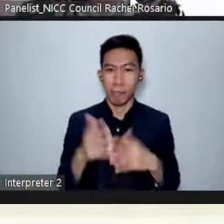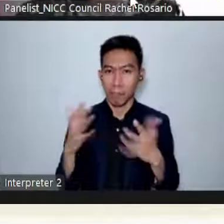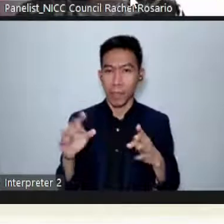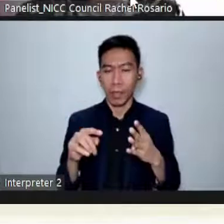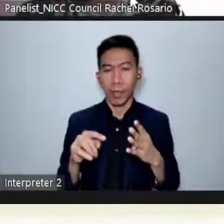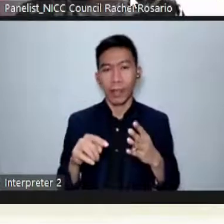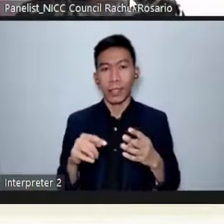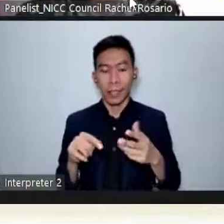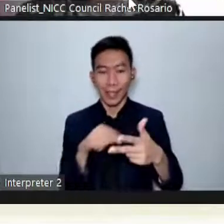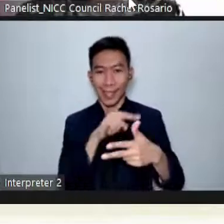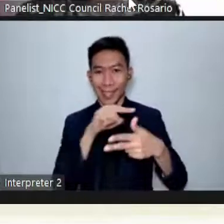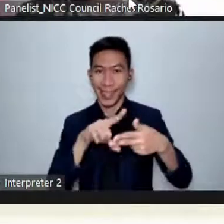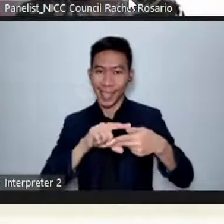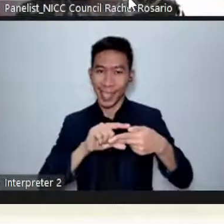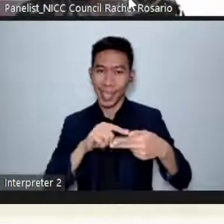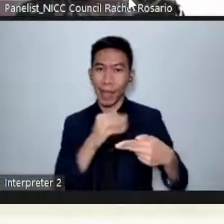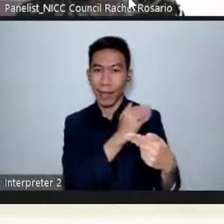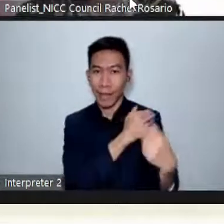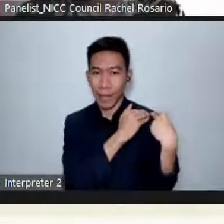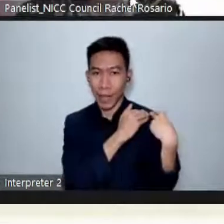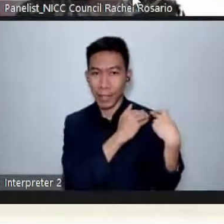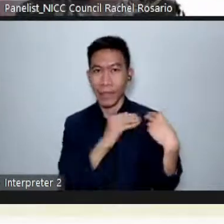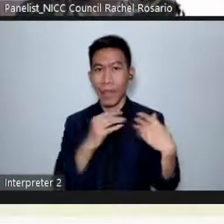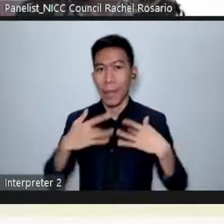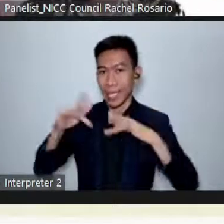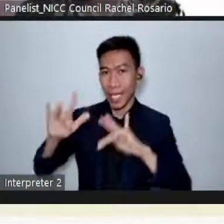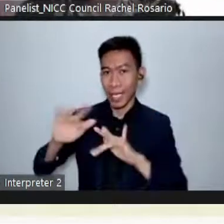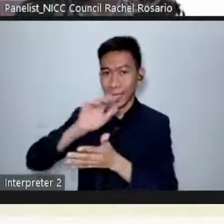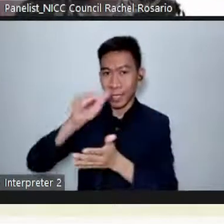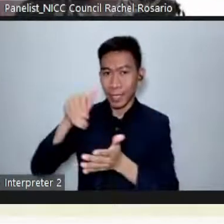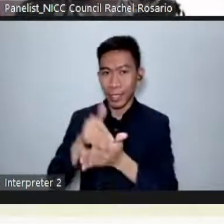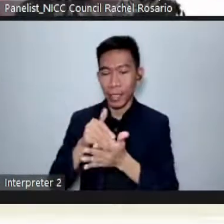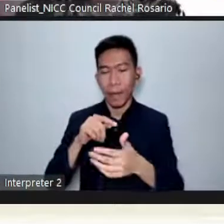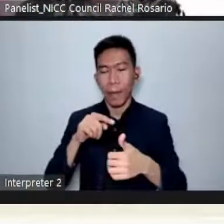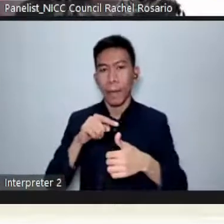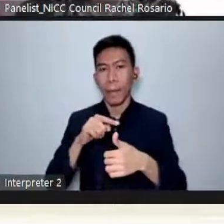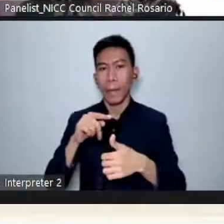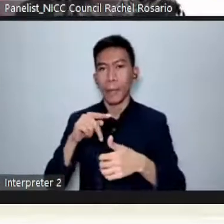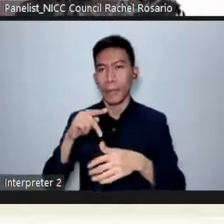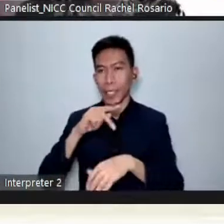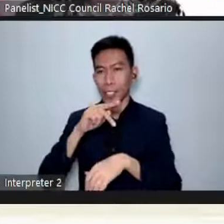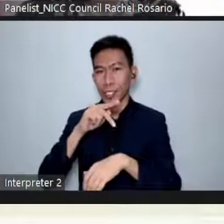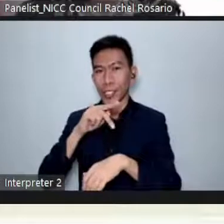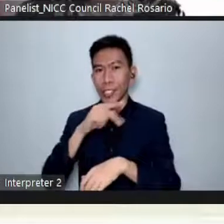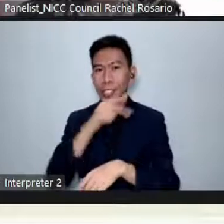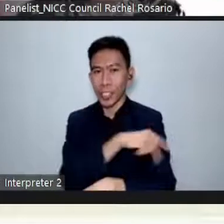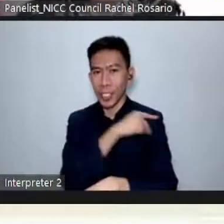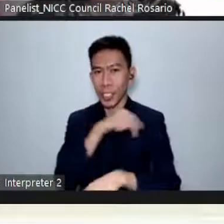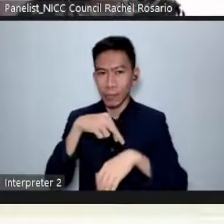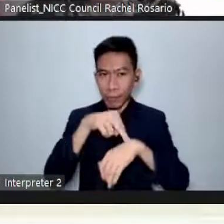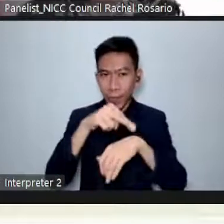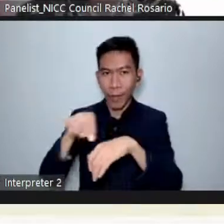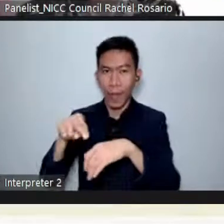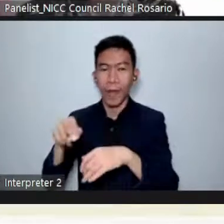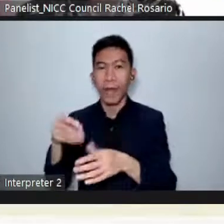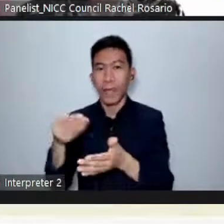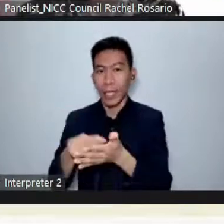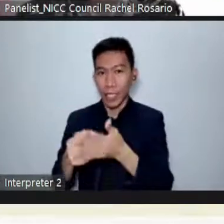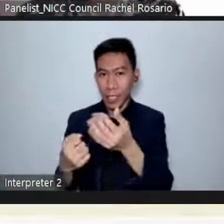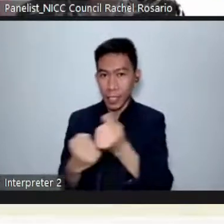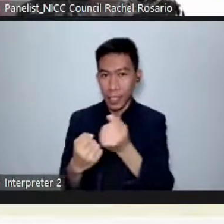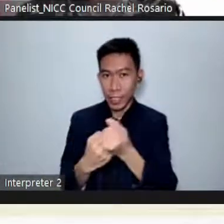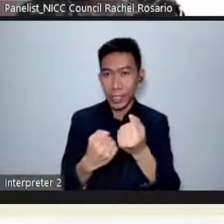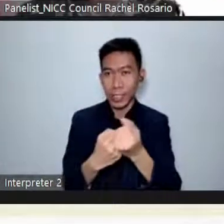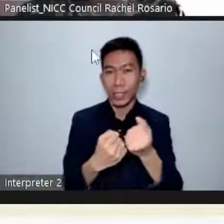3 functions of Malasakit centers, again, patient navigation, health promotion, and financial assistance, this is well harmonized